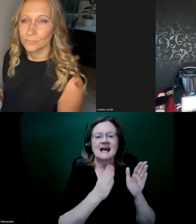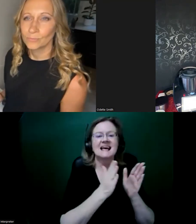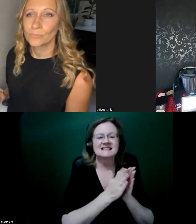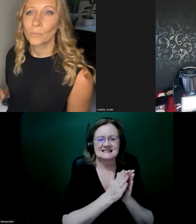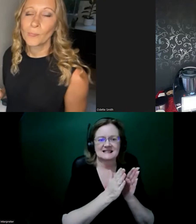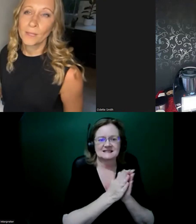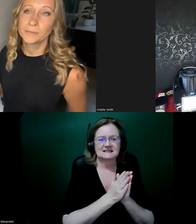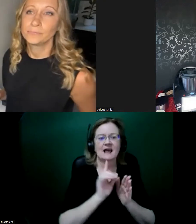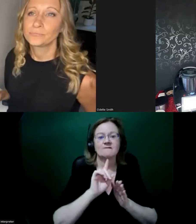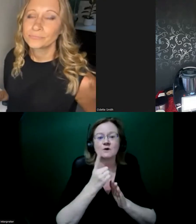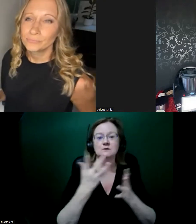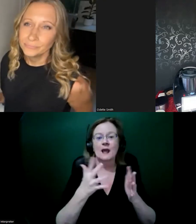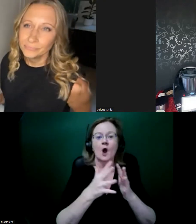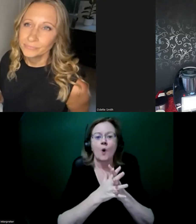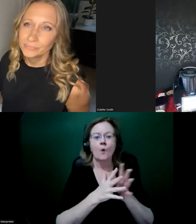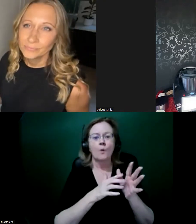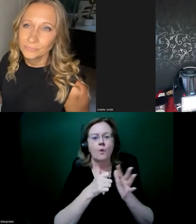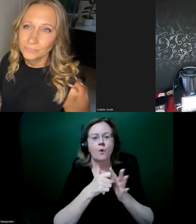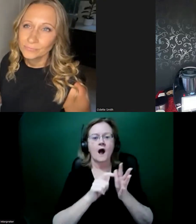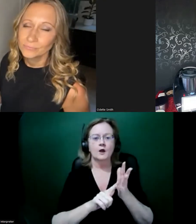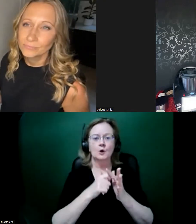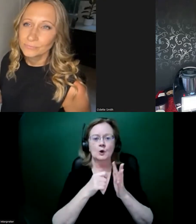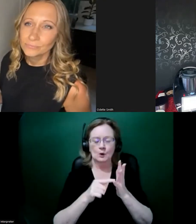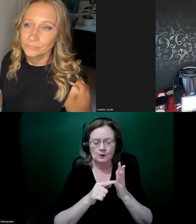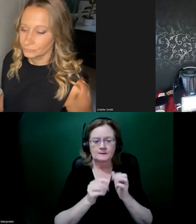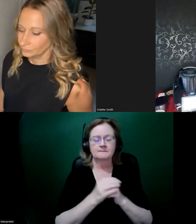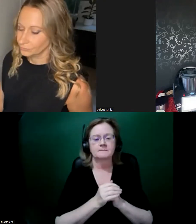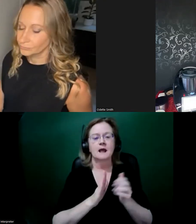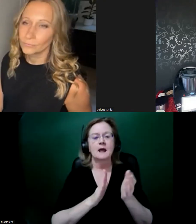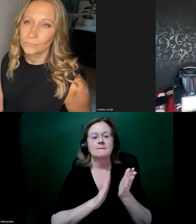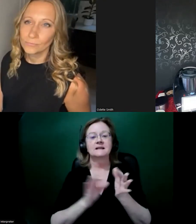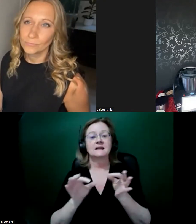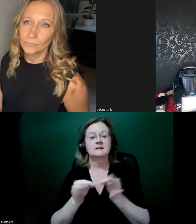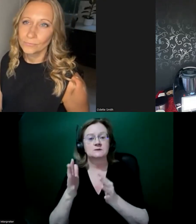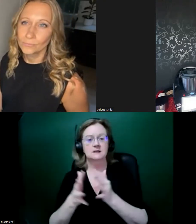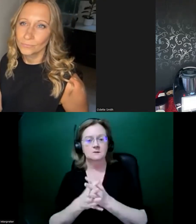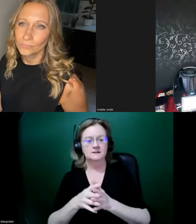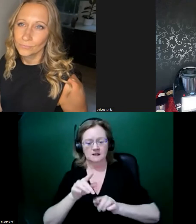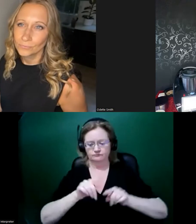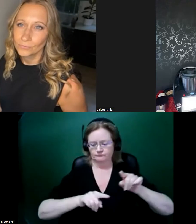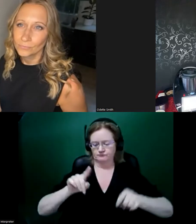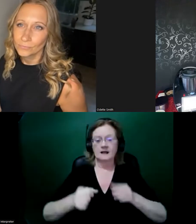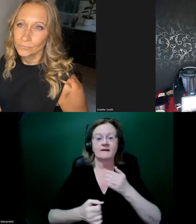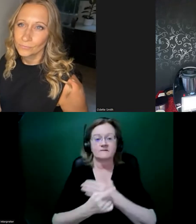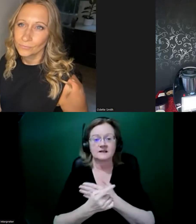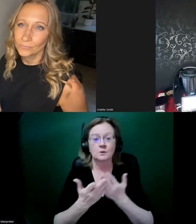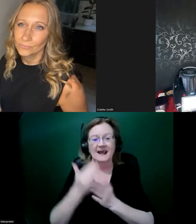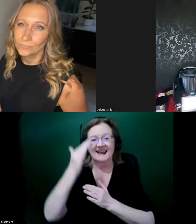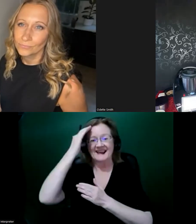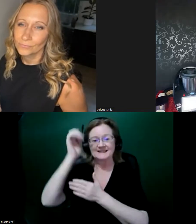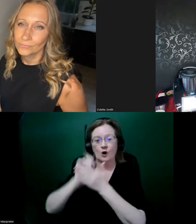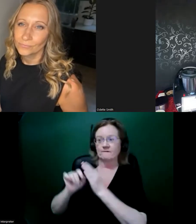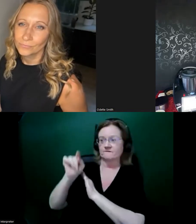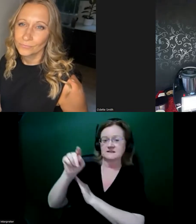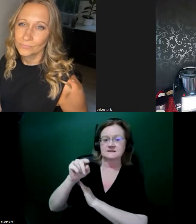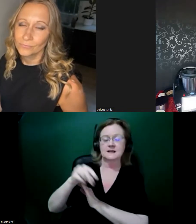in Waiuku. So if you're in the Franklin area, Monday, Tuesday, Wednesday, we have multiple events happening at head office,